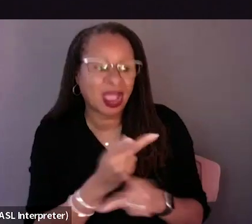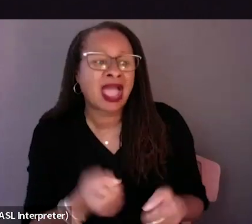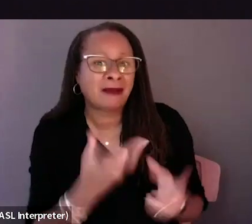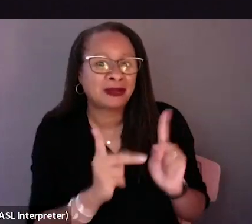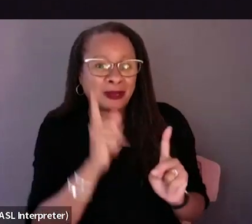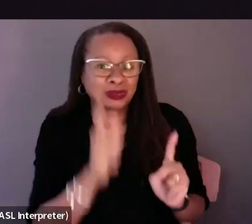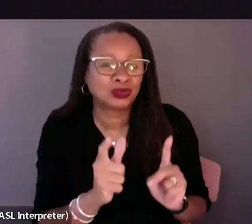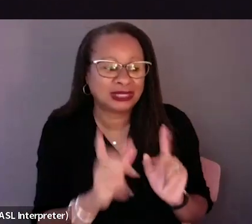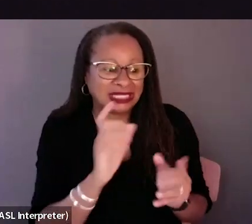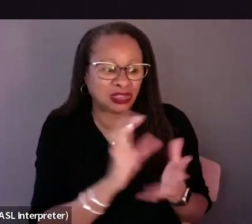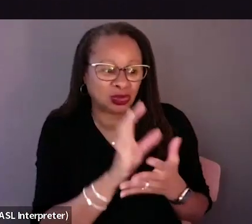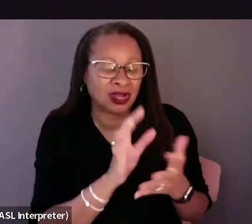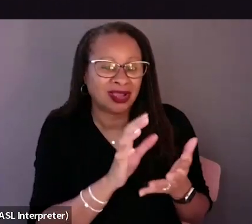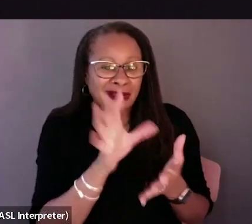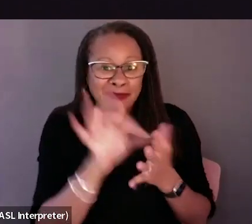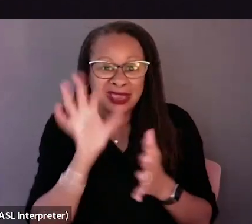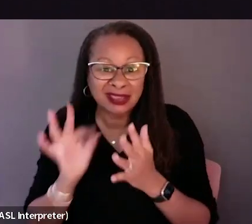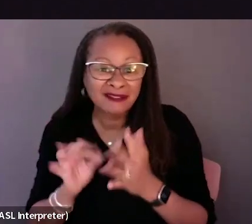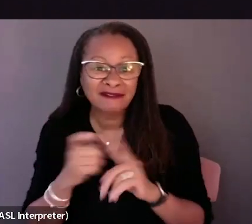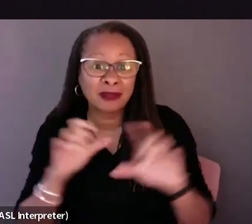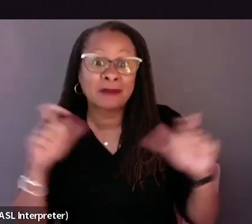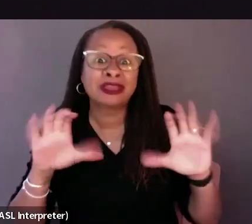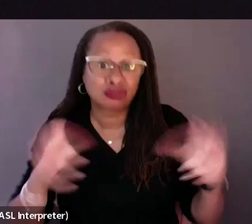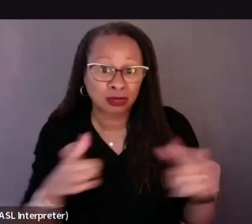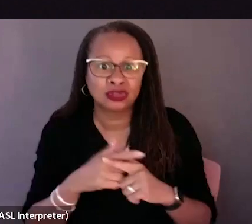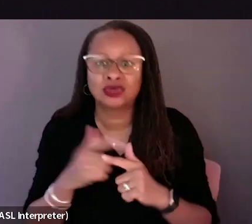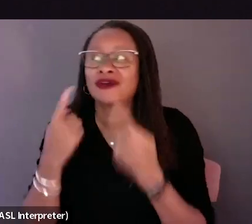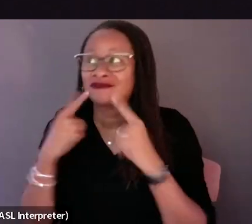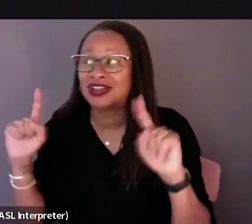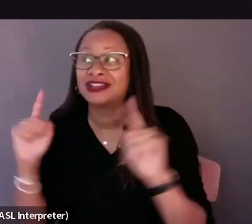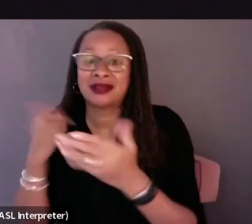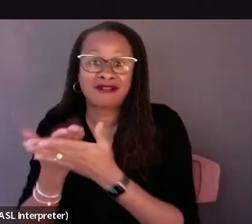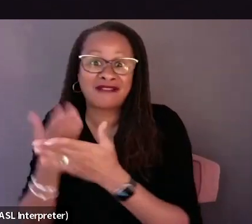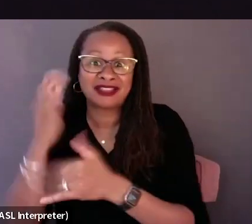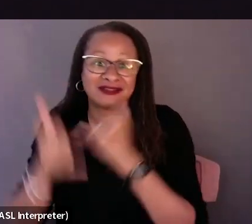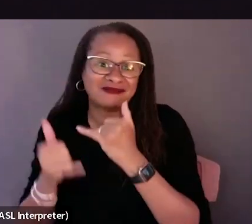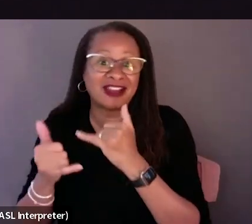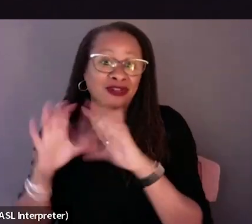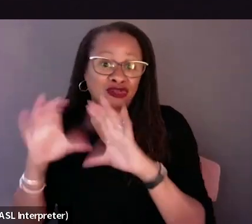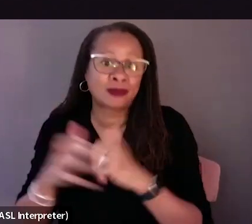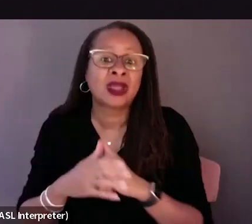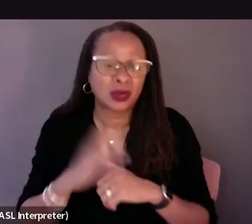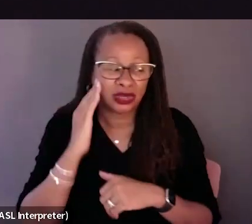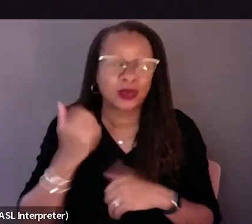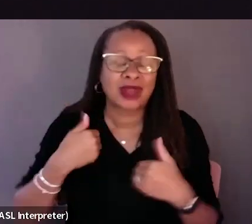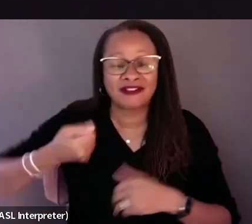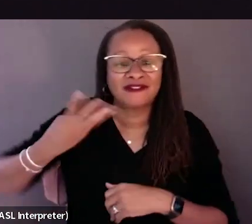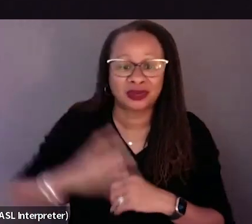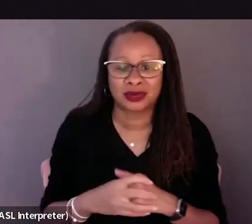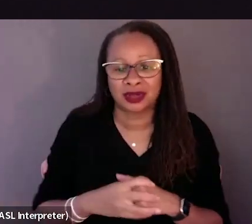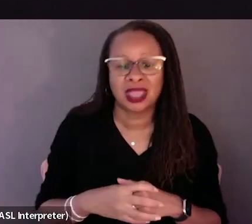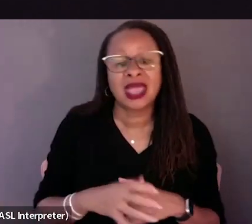we knew that, and maybe that's what interested me